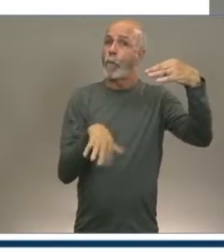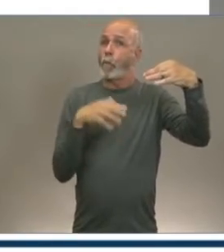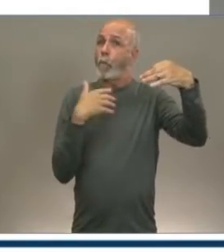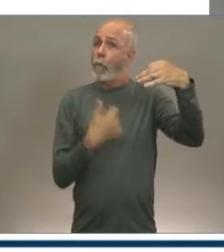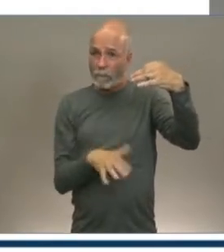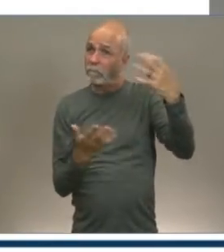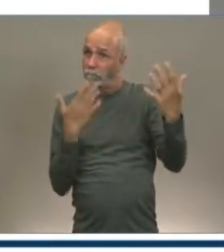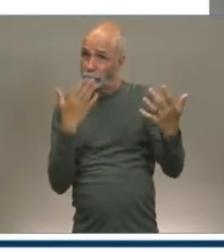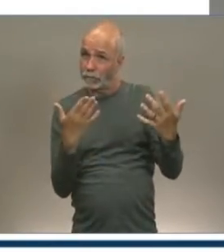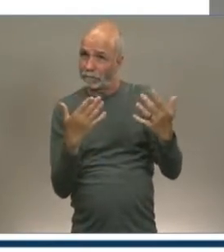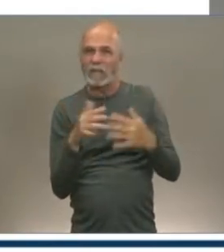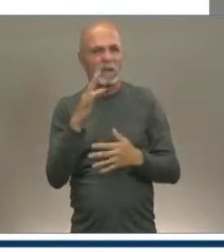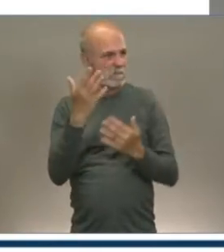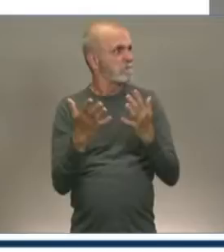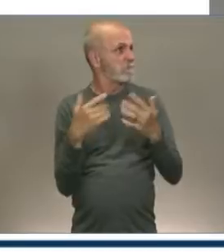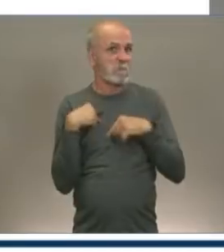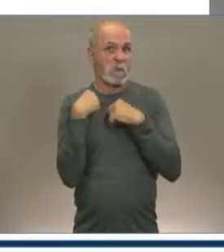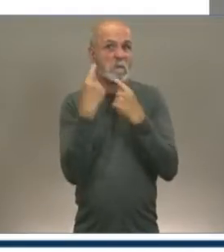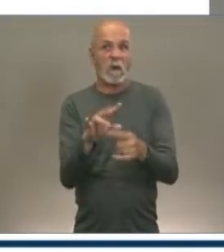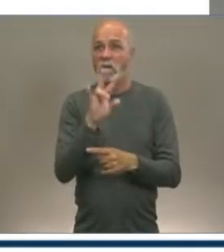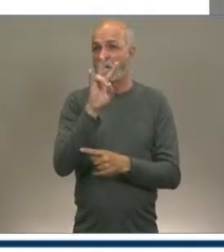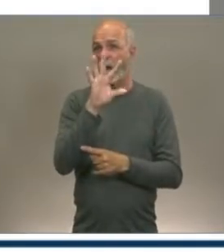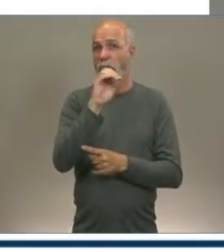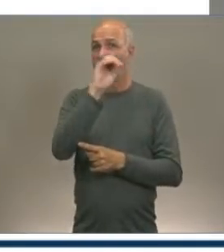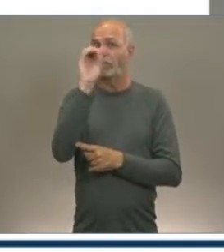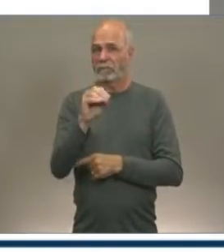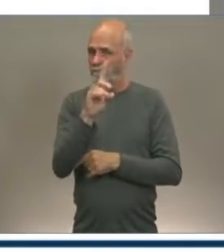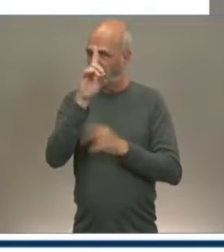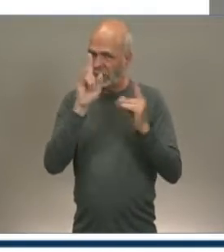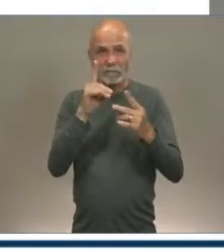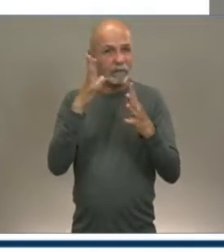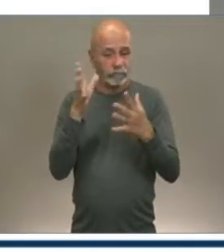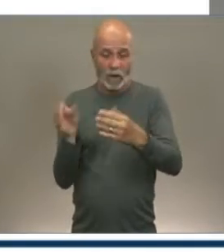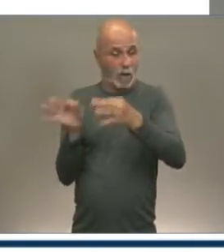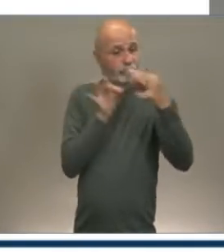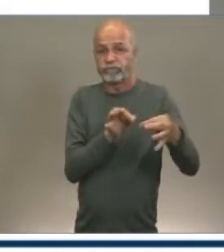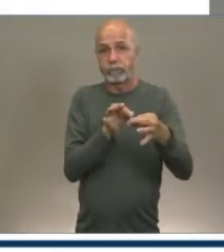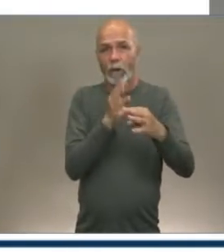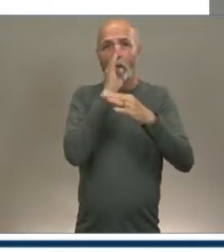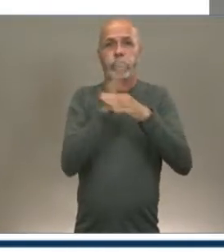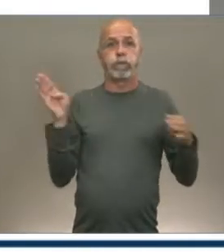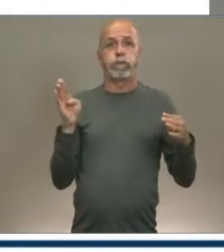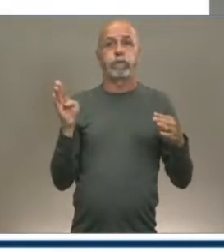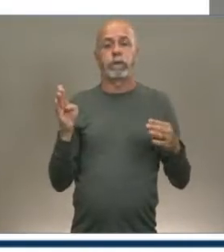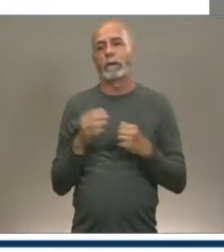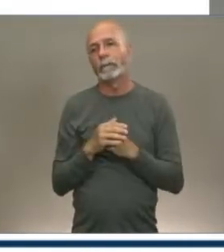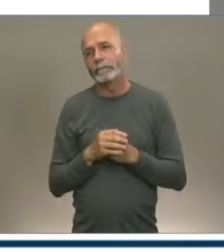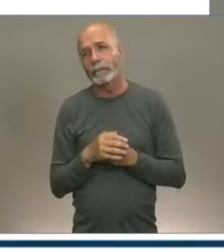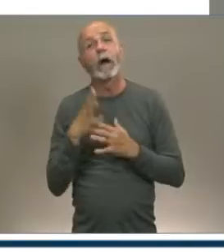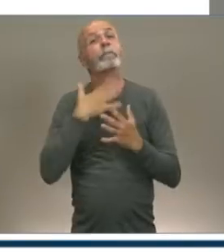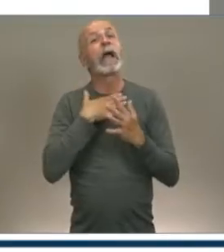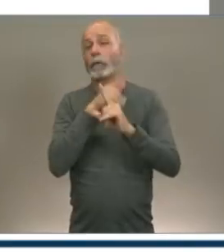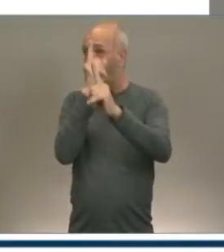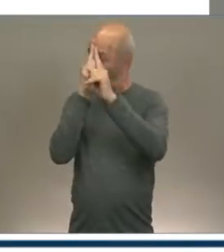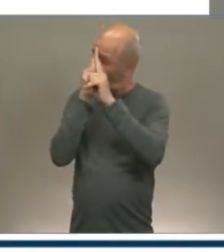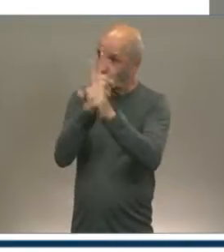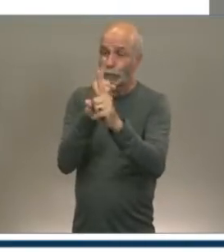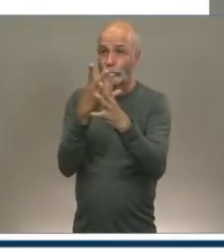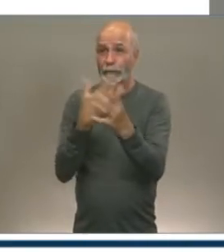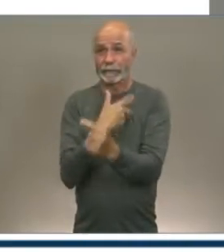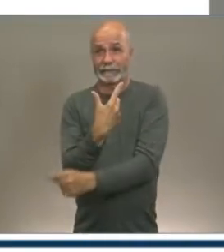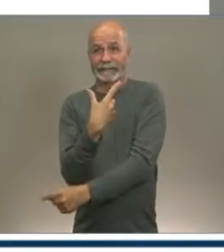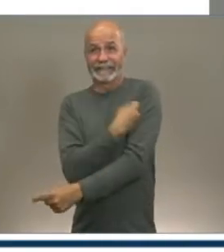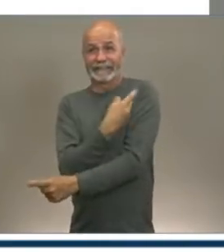so. Our original goal was for everyone to be fully vaccinated by mid to late fall. But